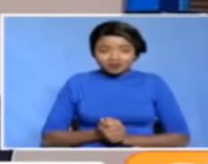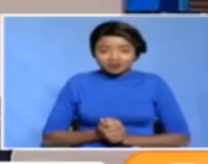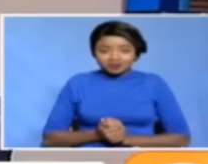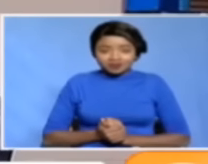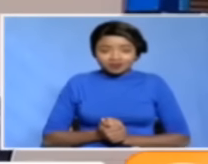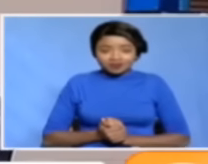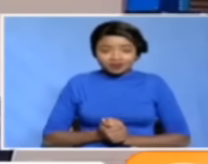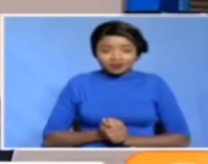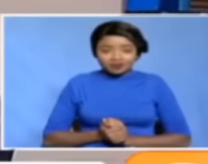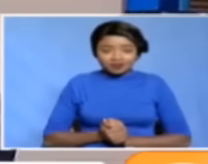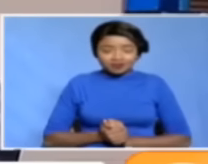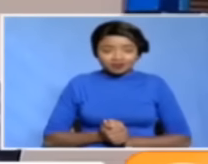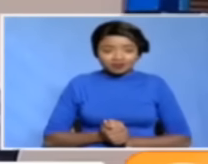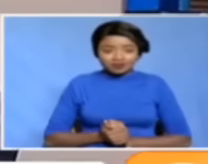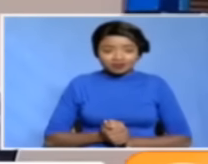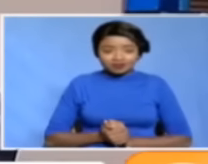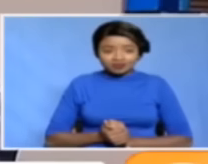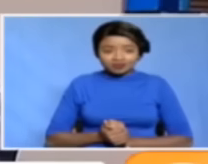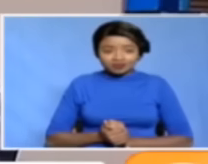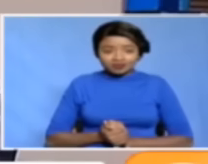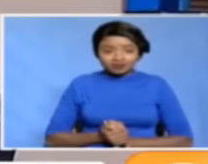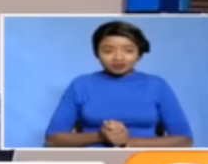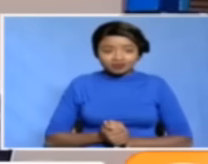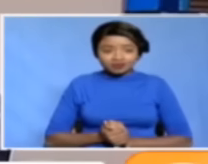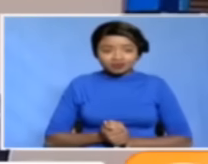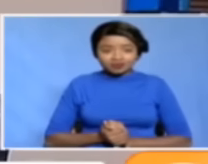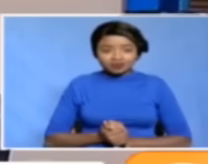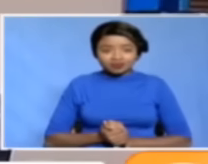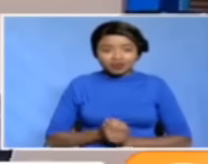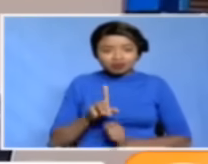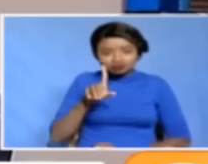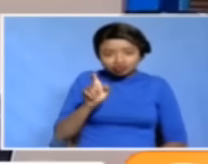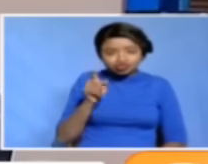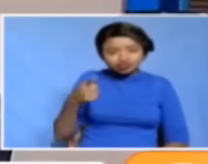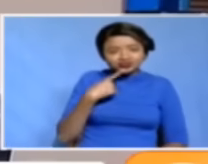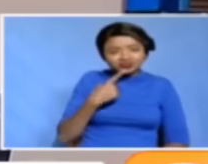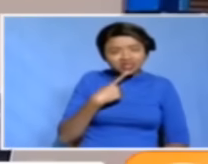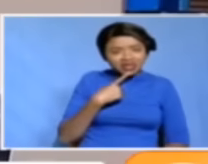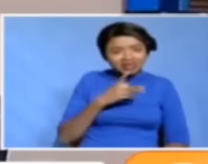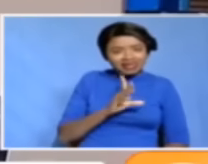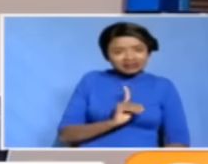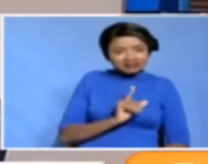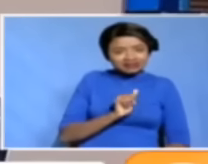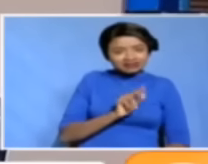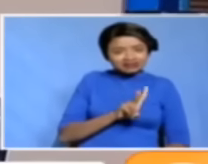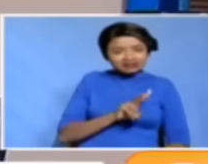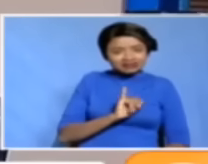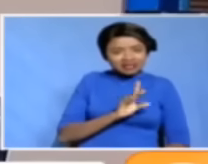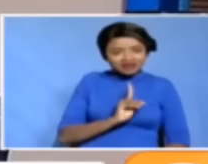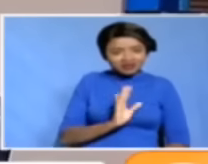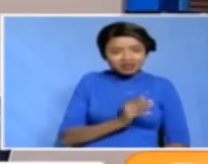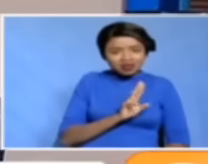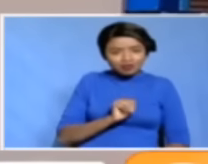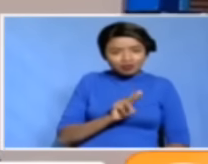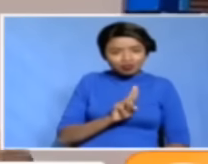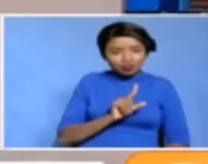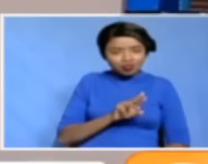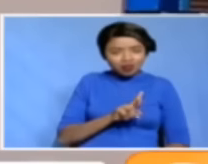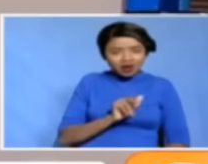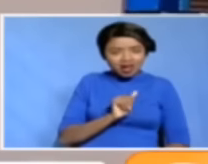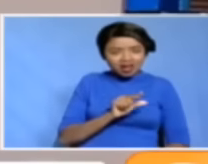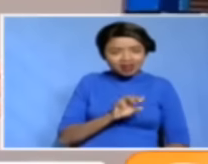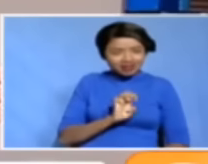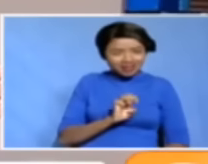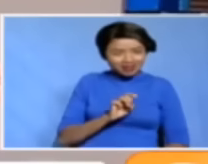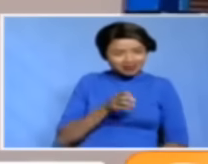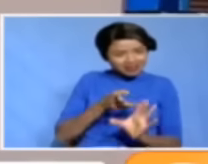the record for people to remember, but you said he had to leave. You know, Murathe said he resigned. Yeah, I'm assuming it